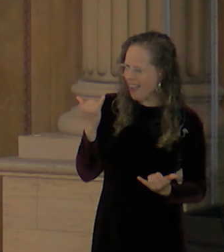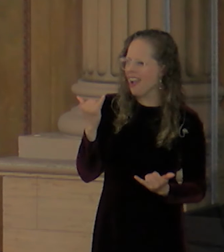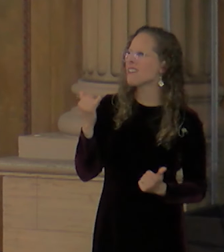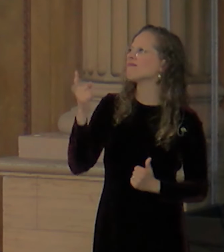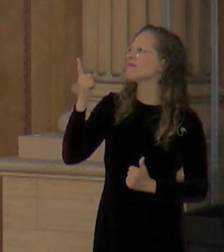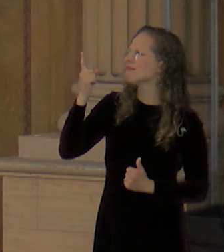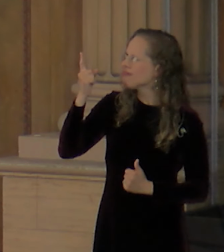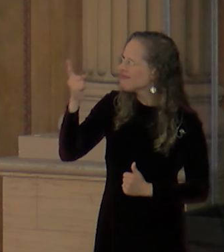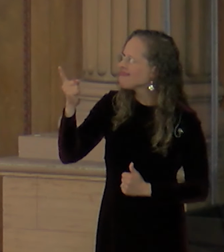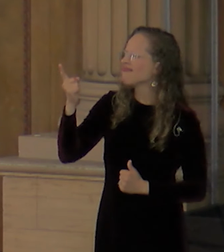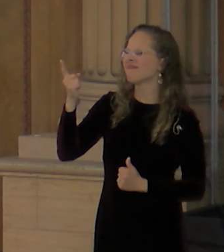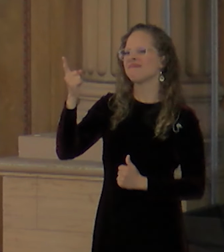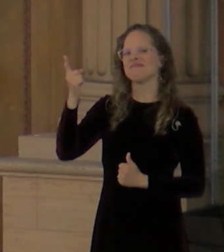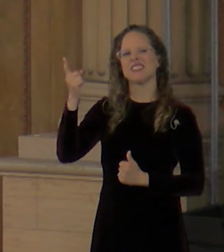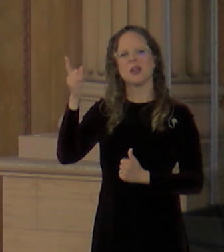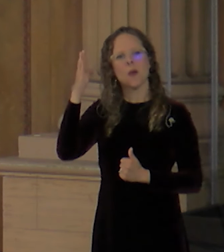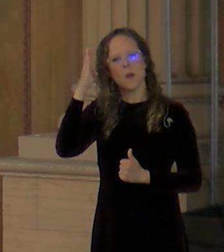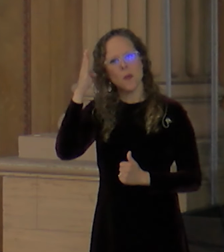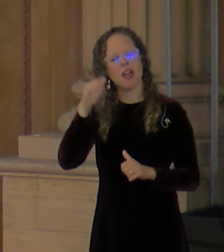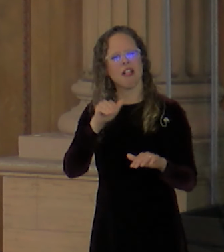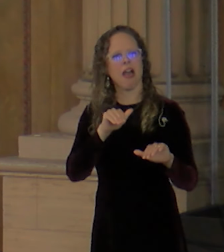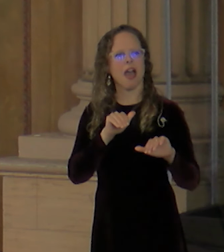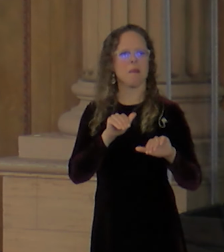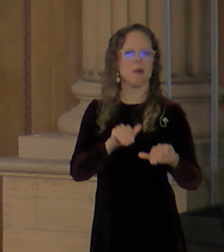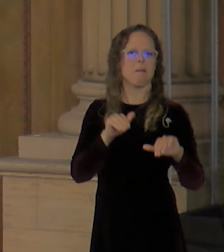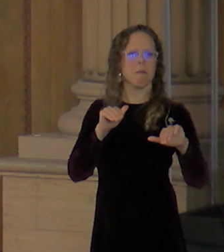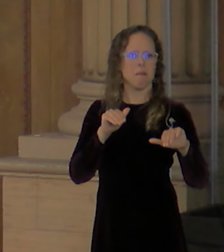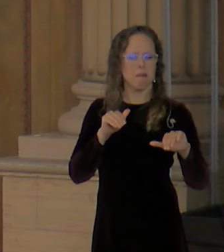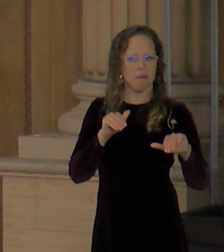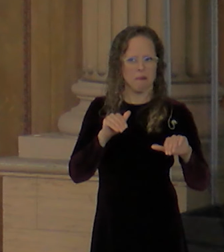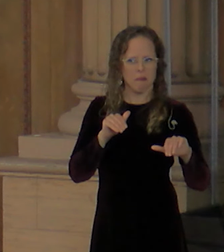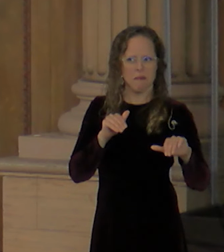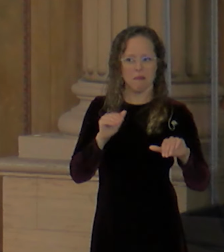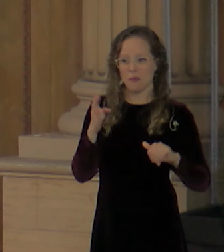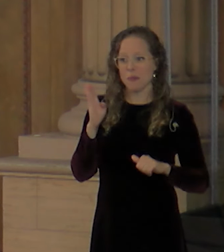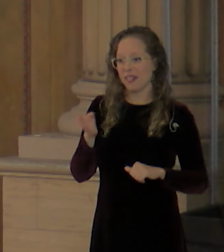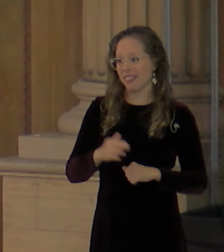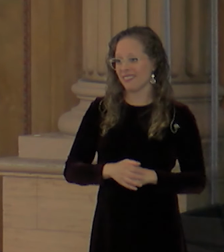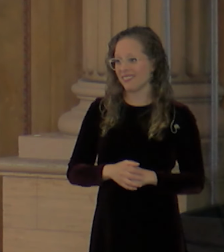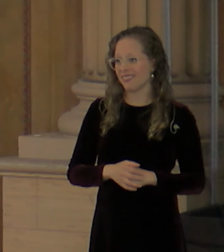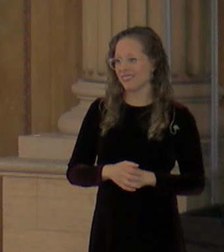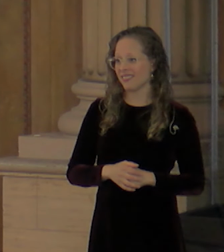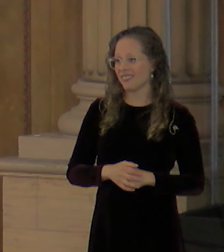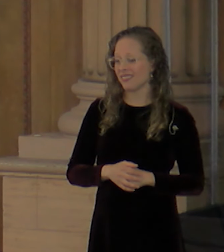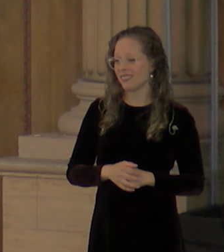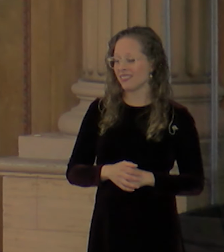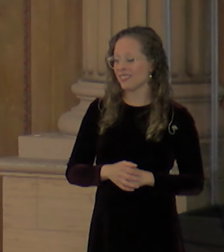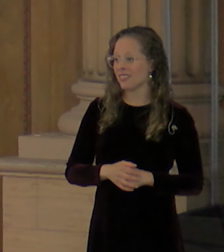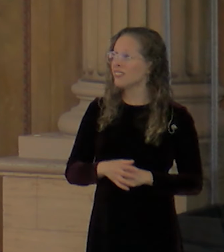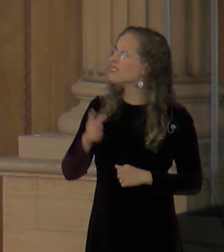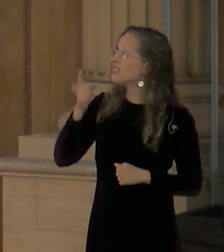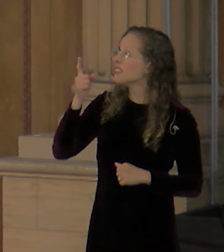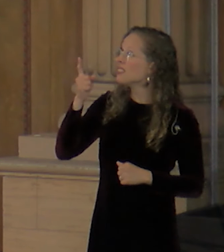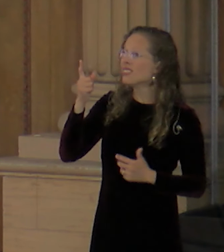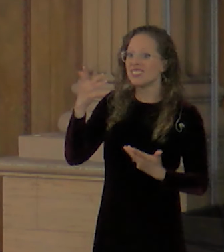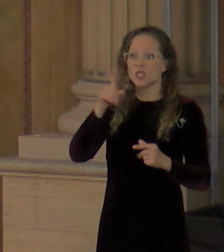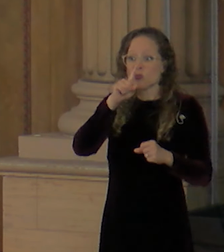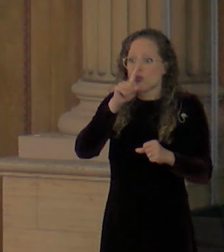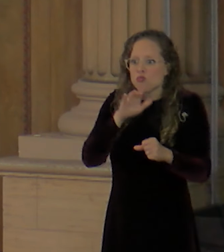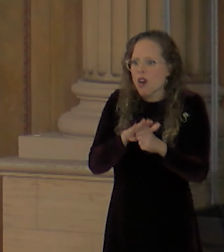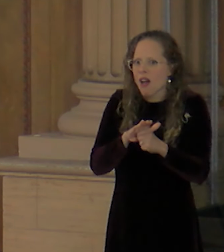of Leviathan at the hands of the skilled and divine hunter. In fact, this is the promise that's made all throughout the